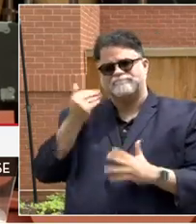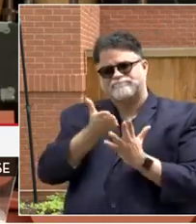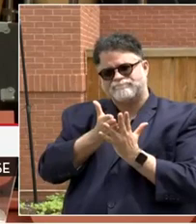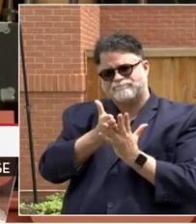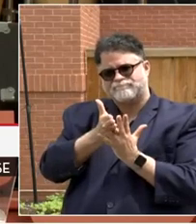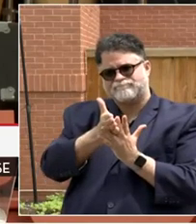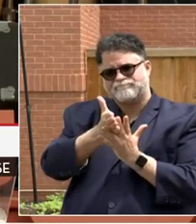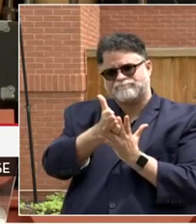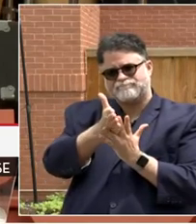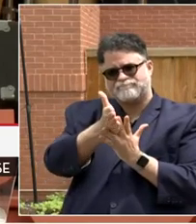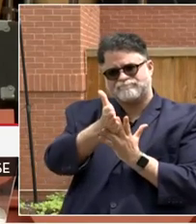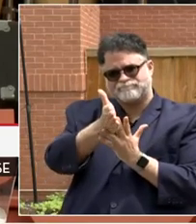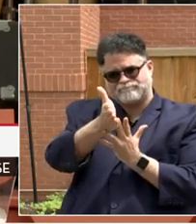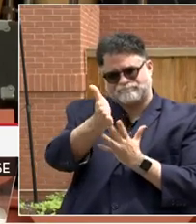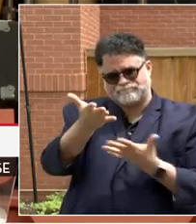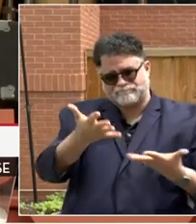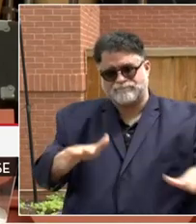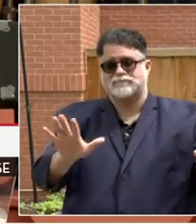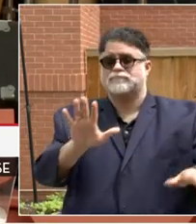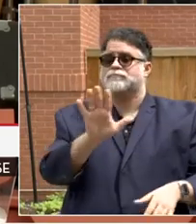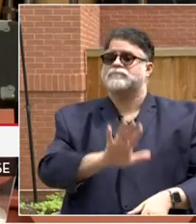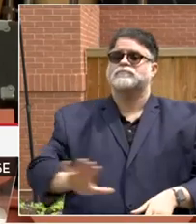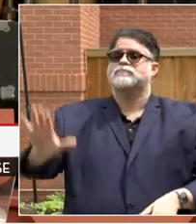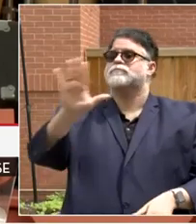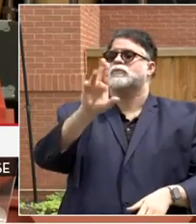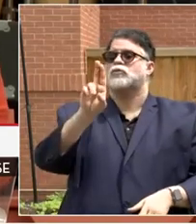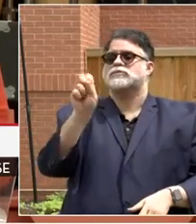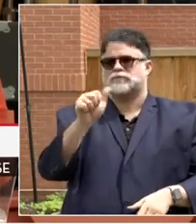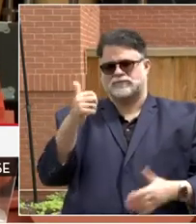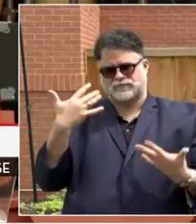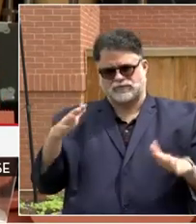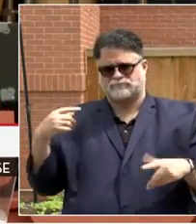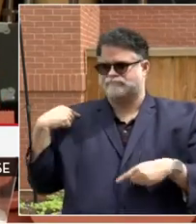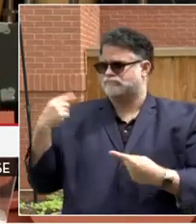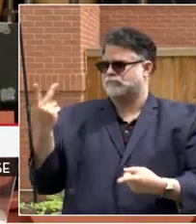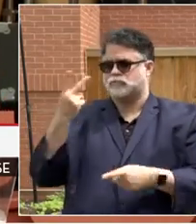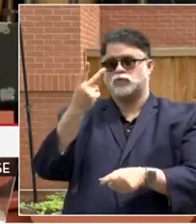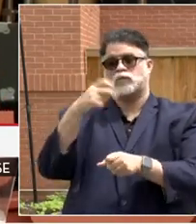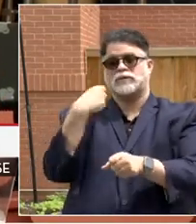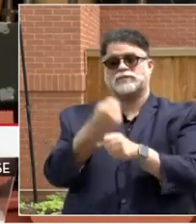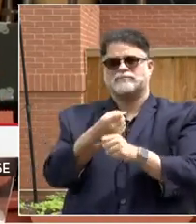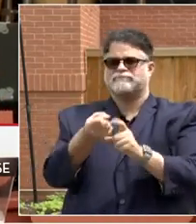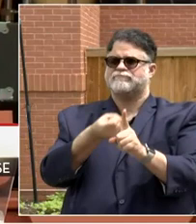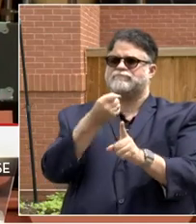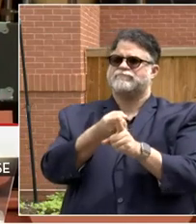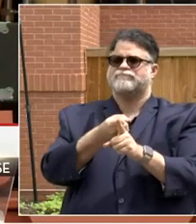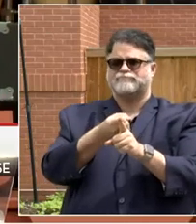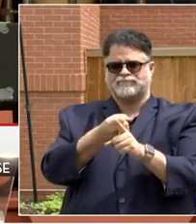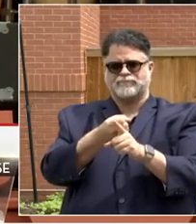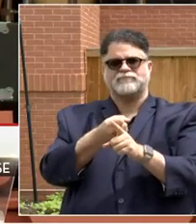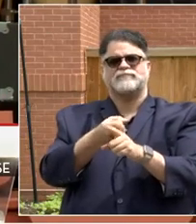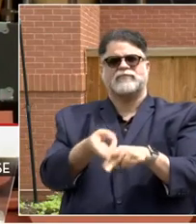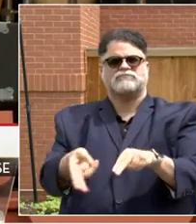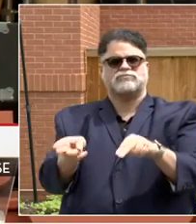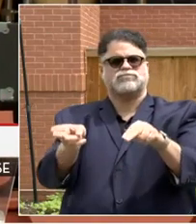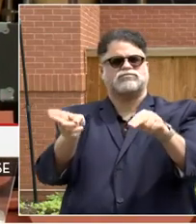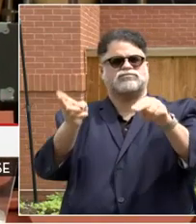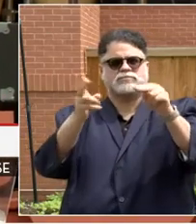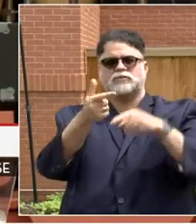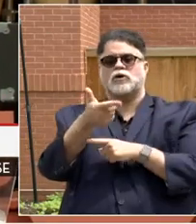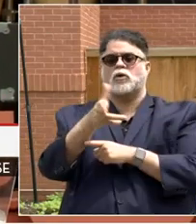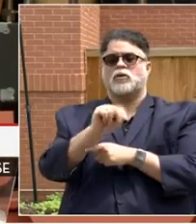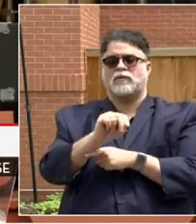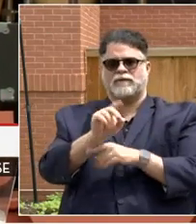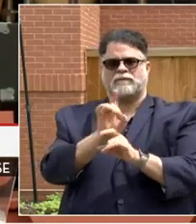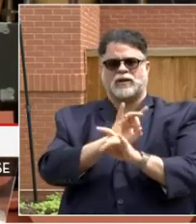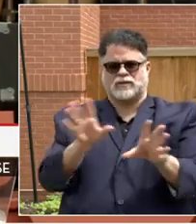across our nation, especially in the last 2 years, an increase in gun violence. Just last week, we